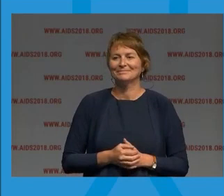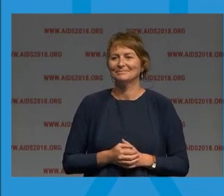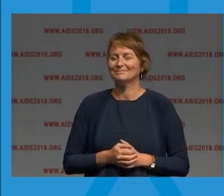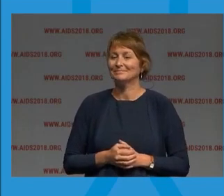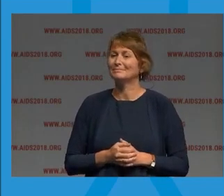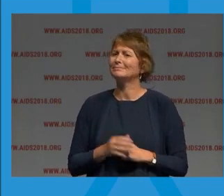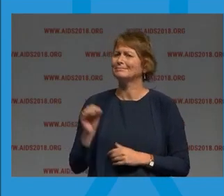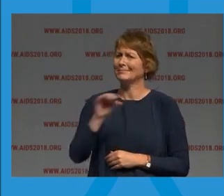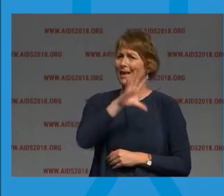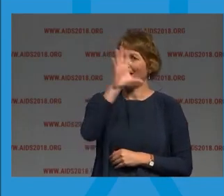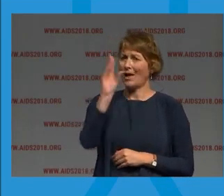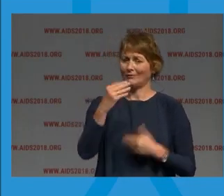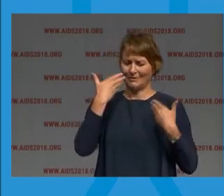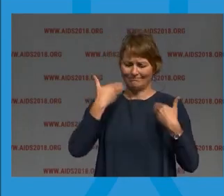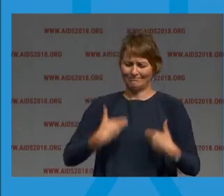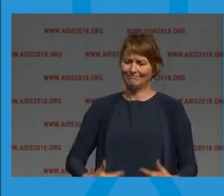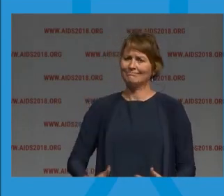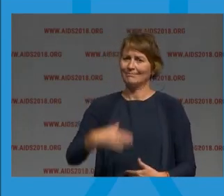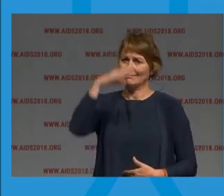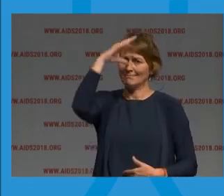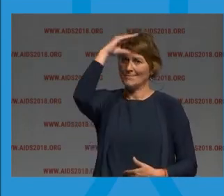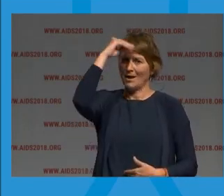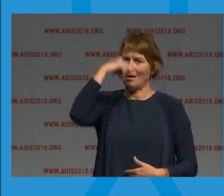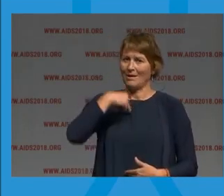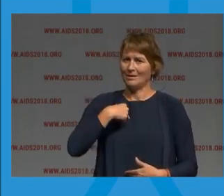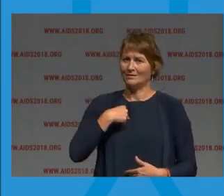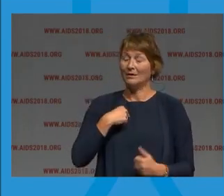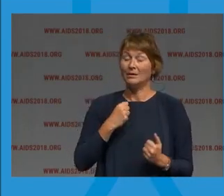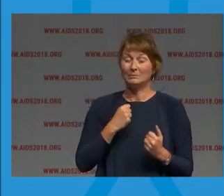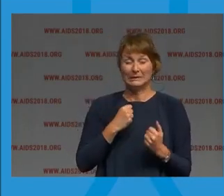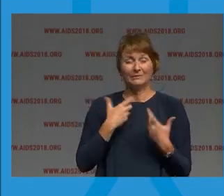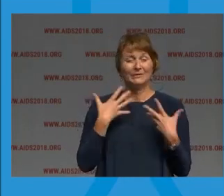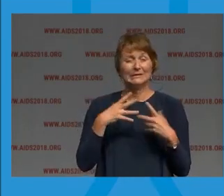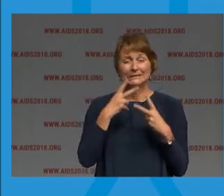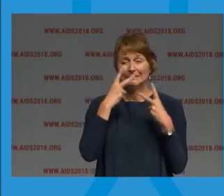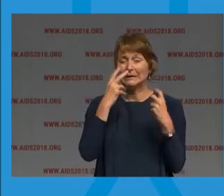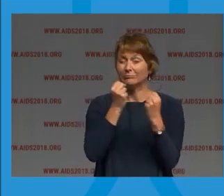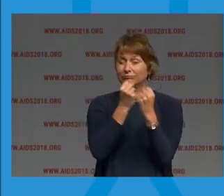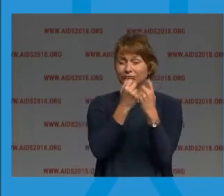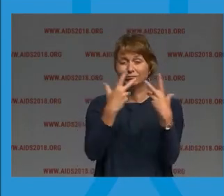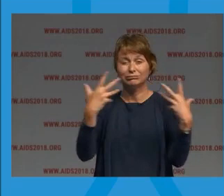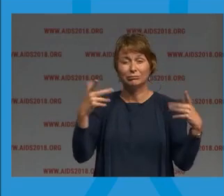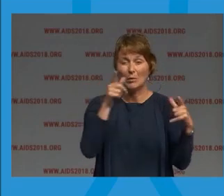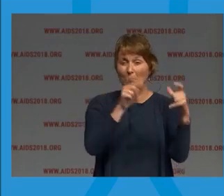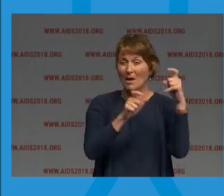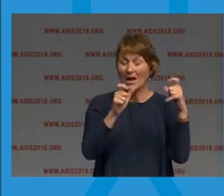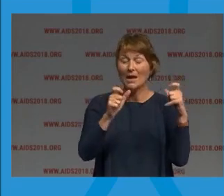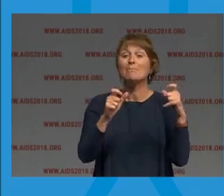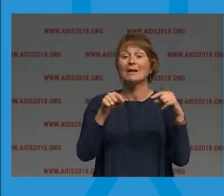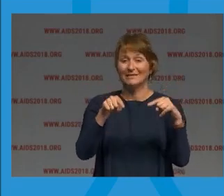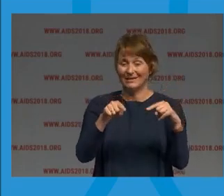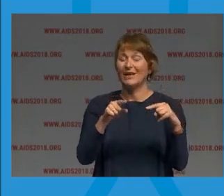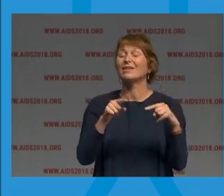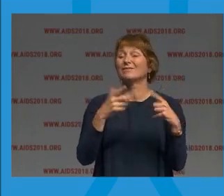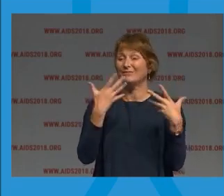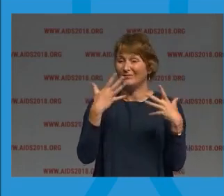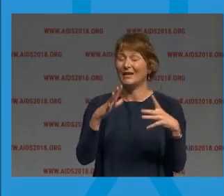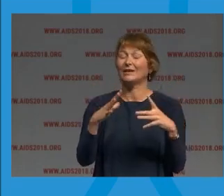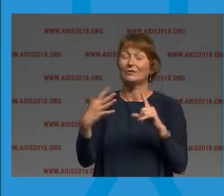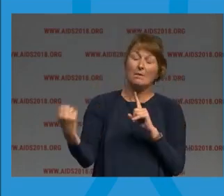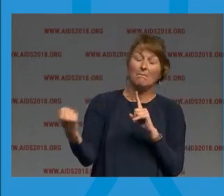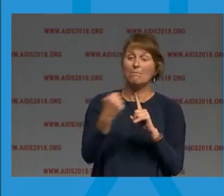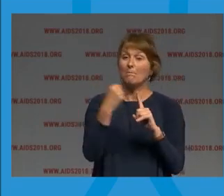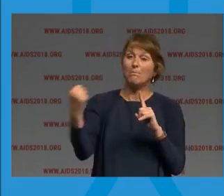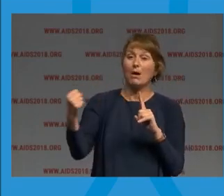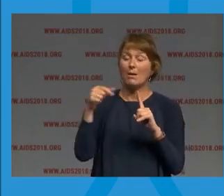As an African man who has seen far too many people succumb to this epidemic, including my